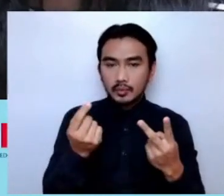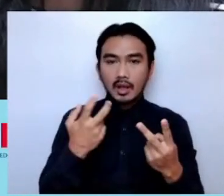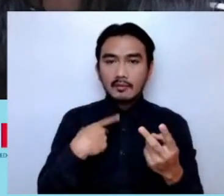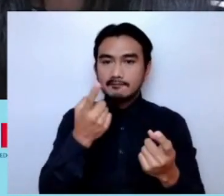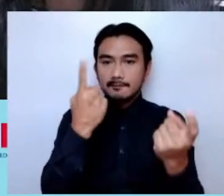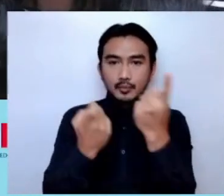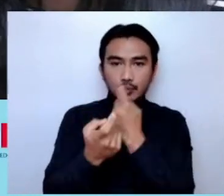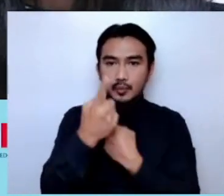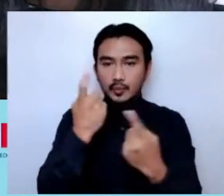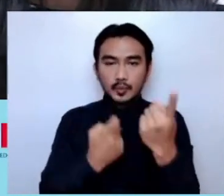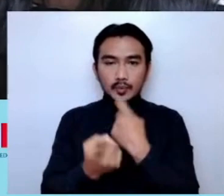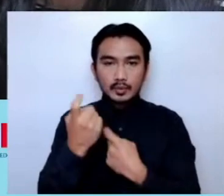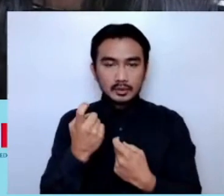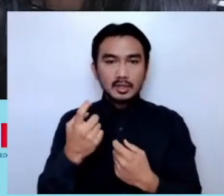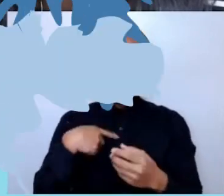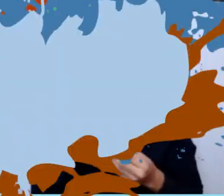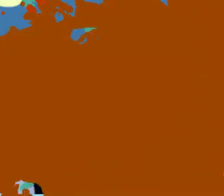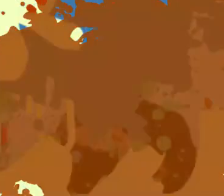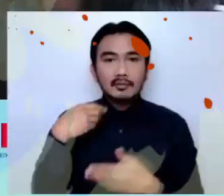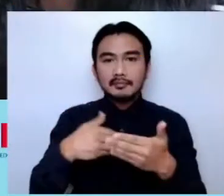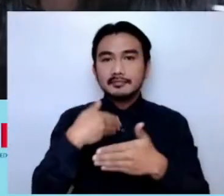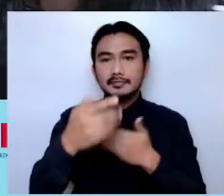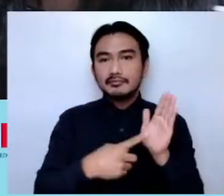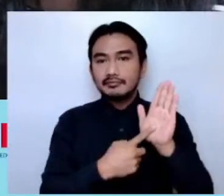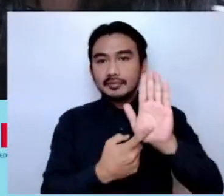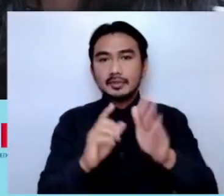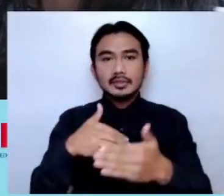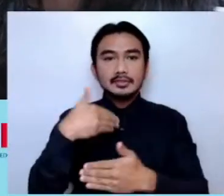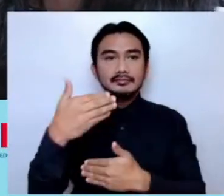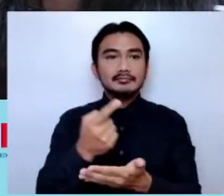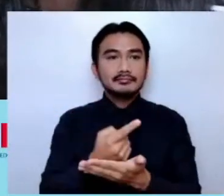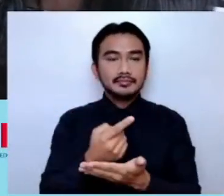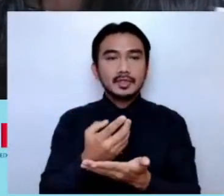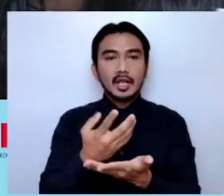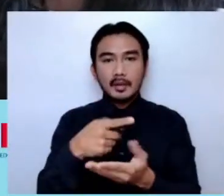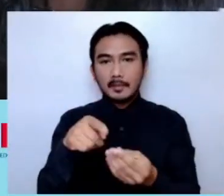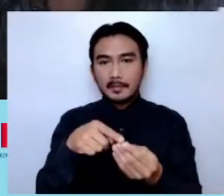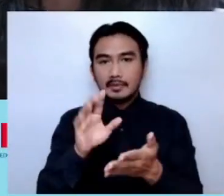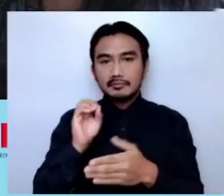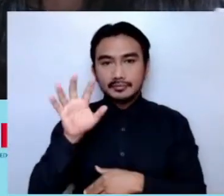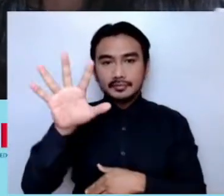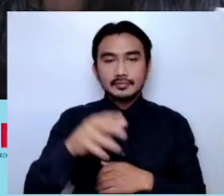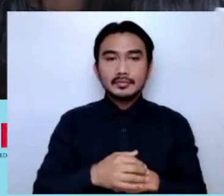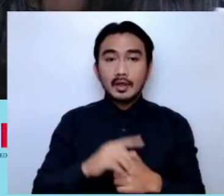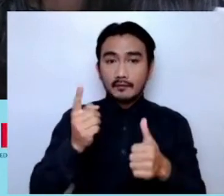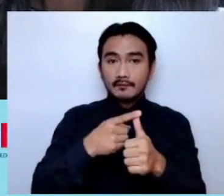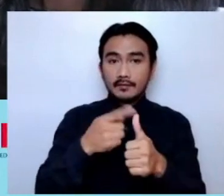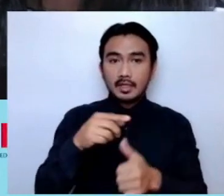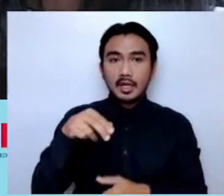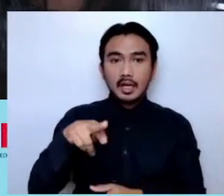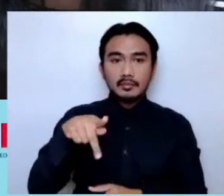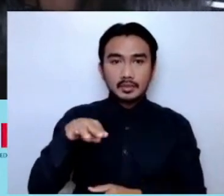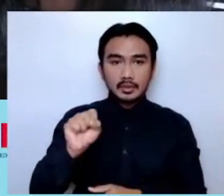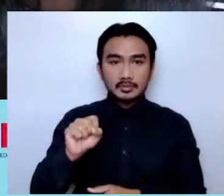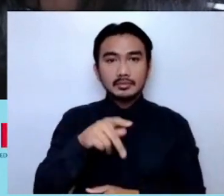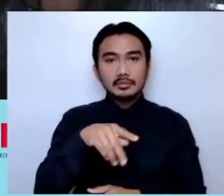questions for the PPST implementation. So first, we will talk about the RPMS-PPST supplementary tools